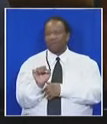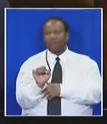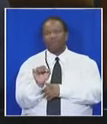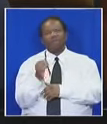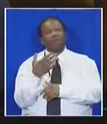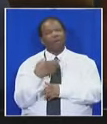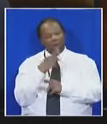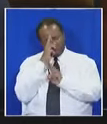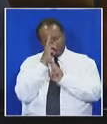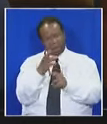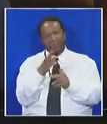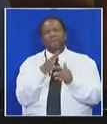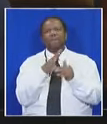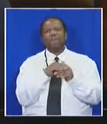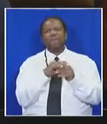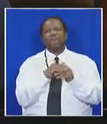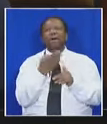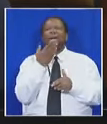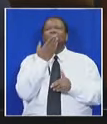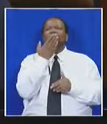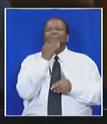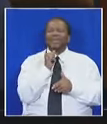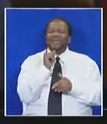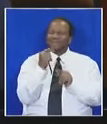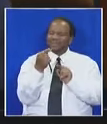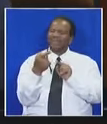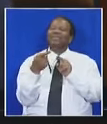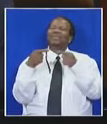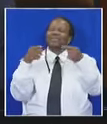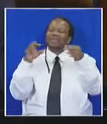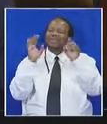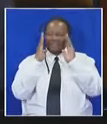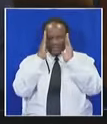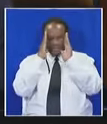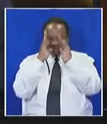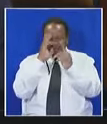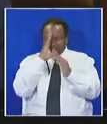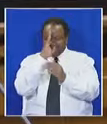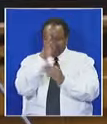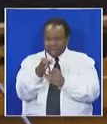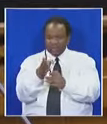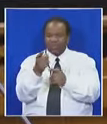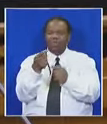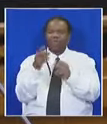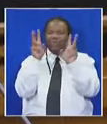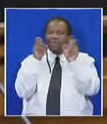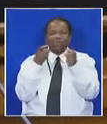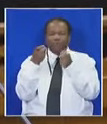Honourable Member, can we please be relevant on the topic under discussion? Thank you.